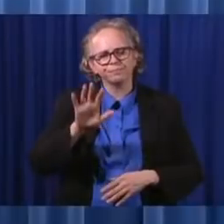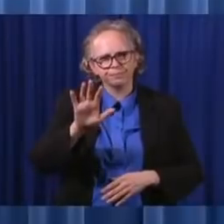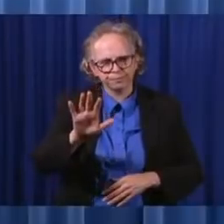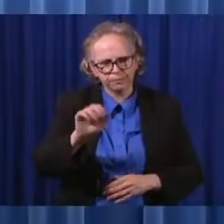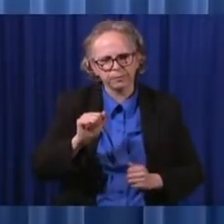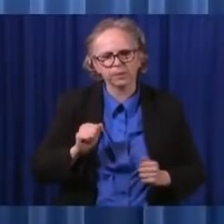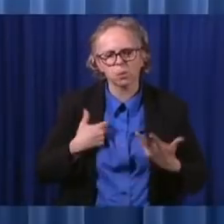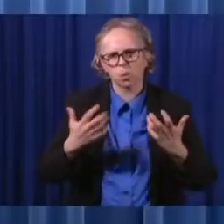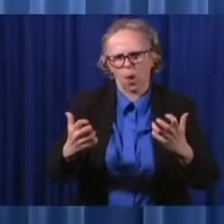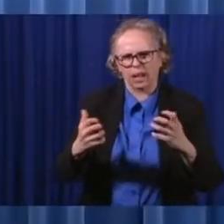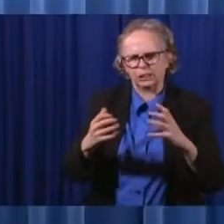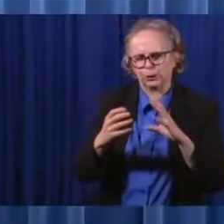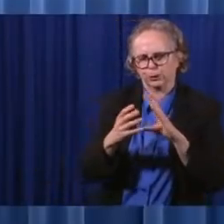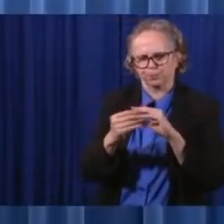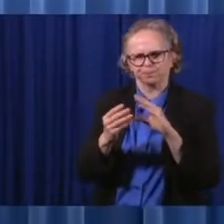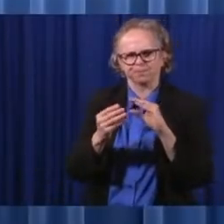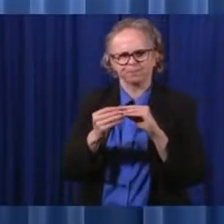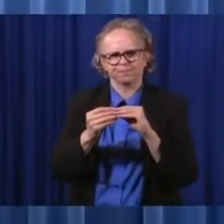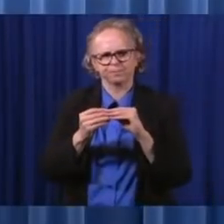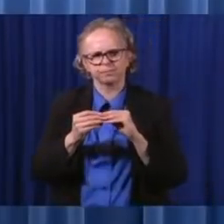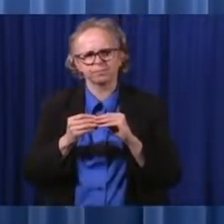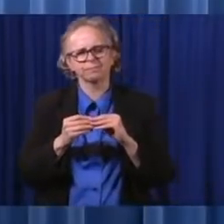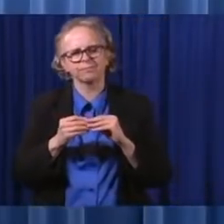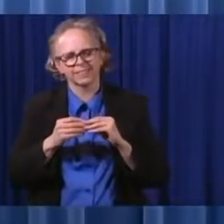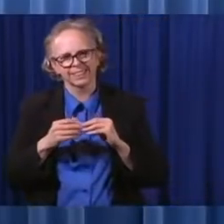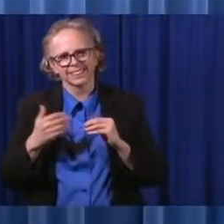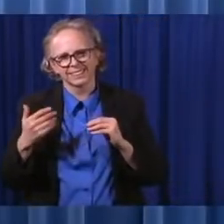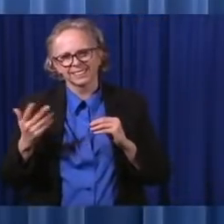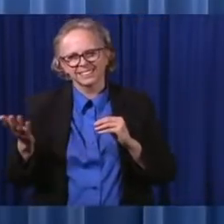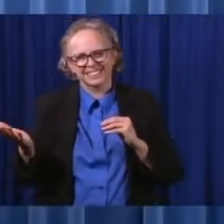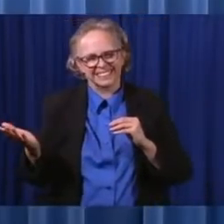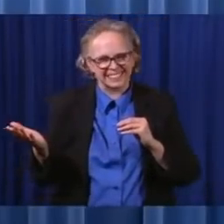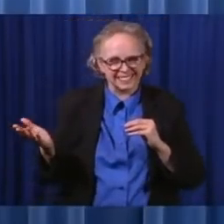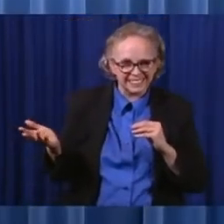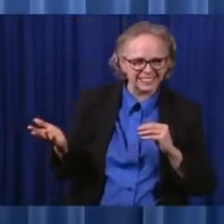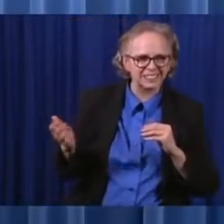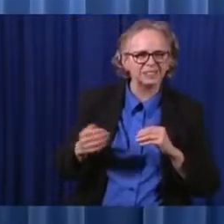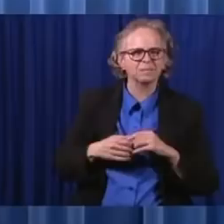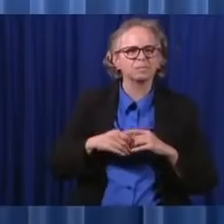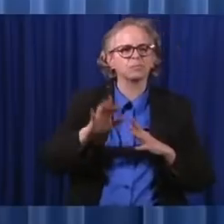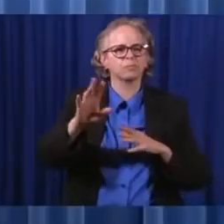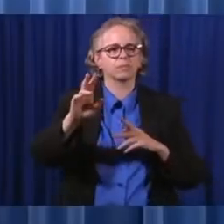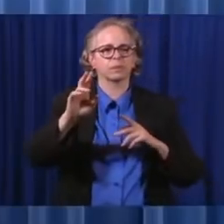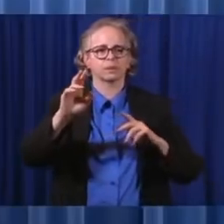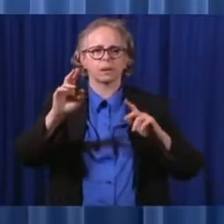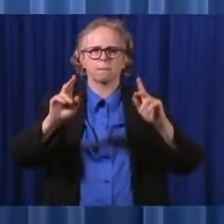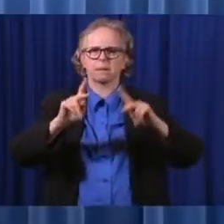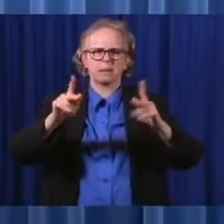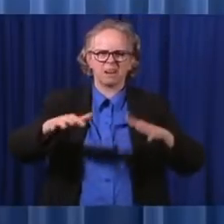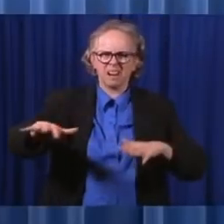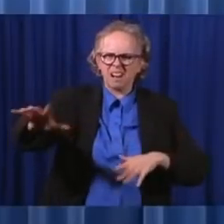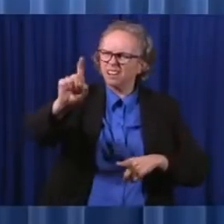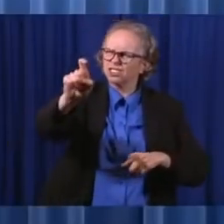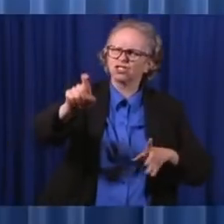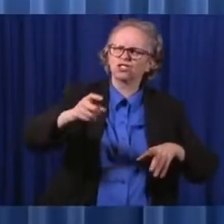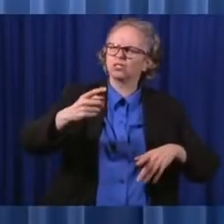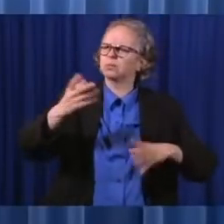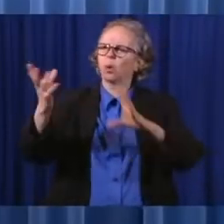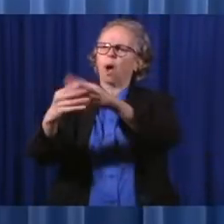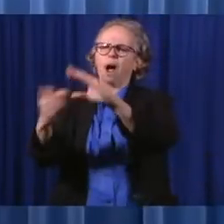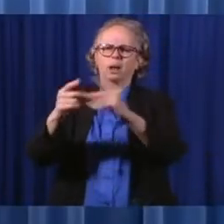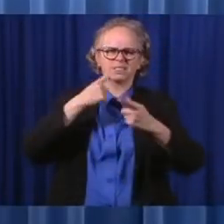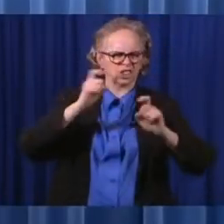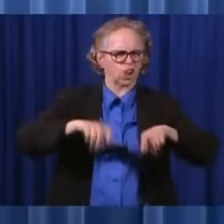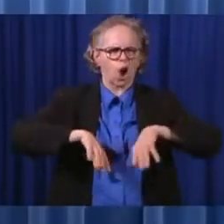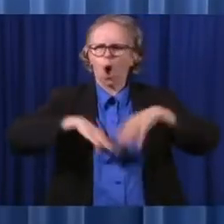about those who say we should open Ohio with no requirements, no